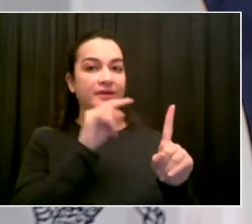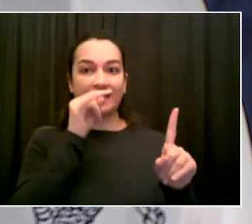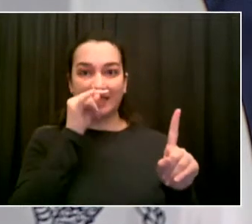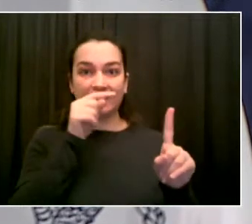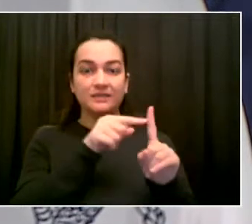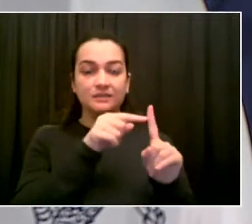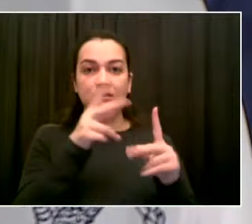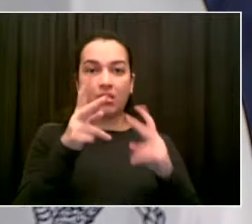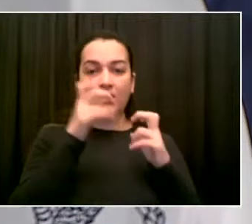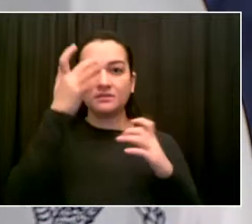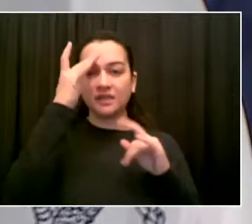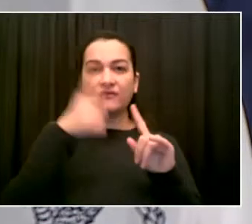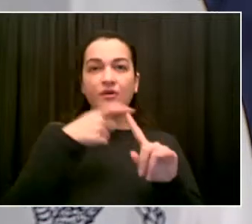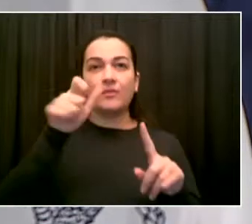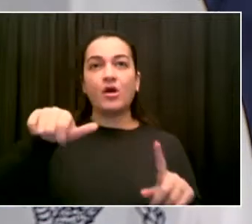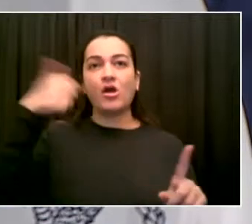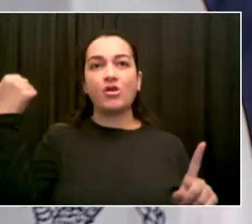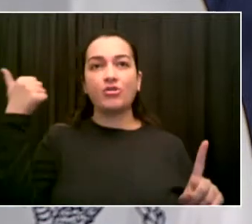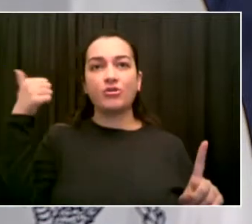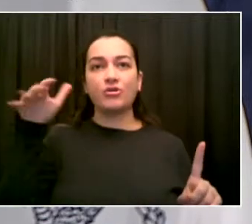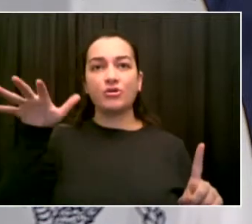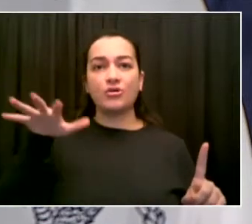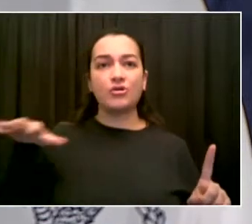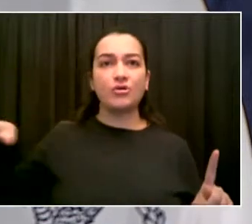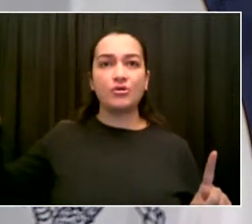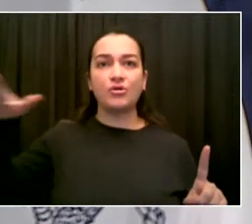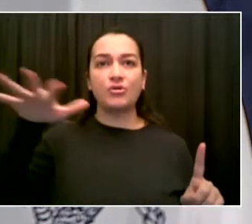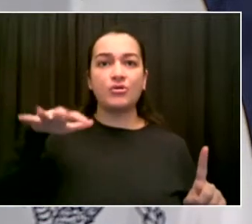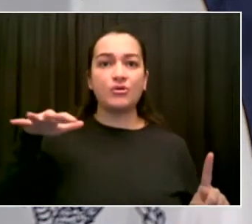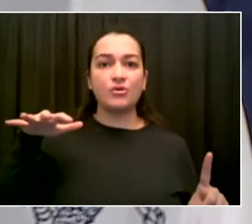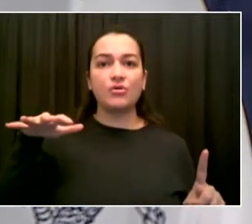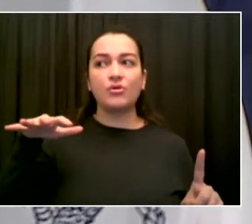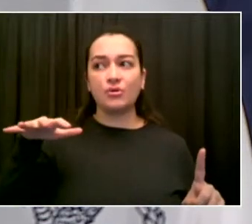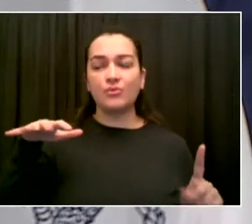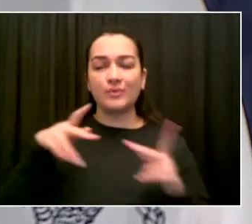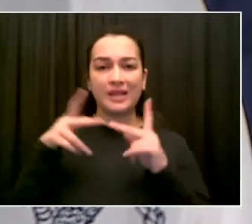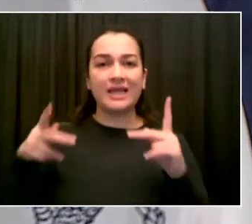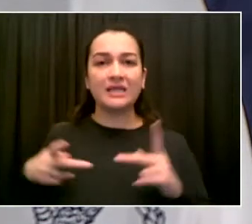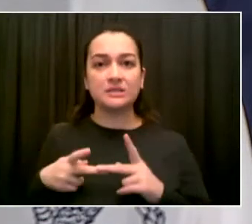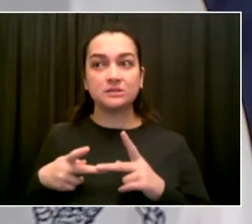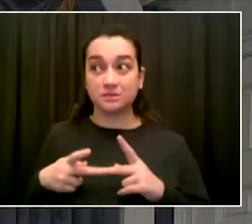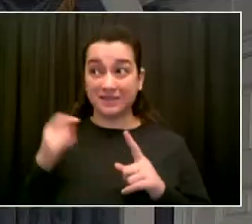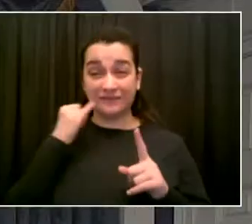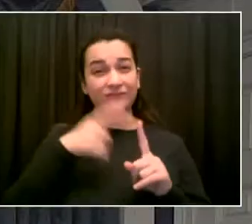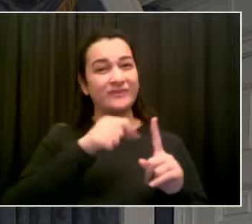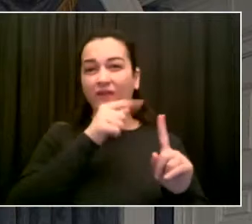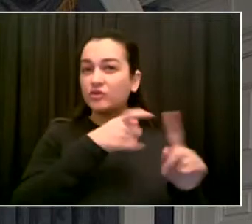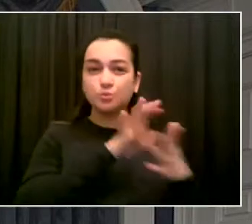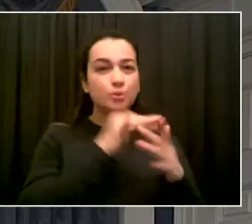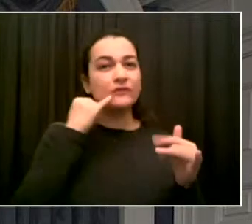that would count as someone towards the building closure? Go ahead, Dr. Varma.